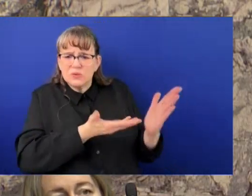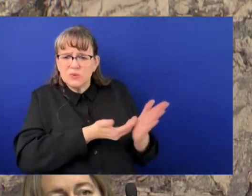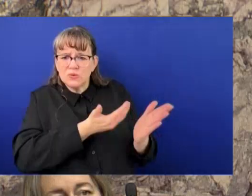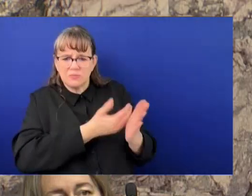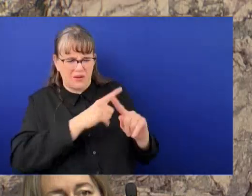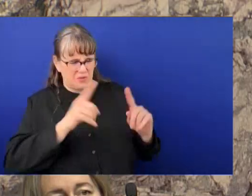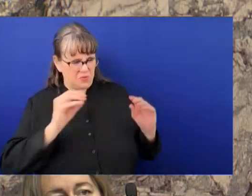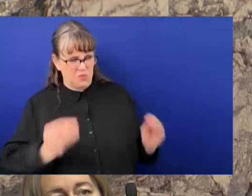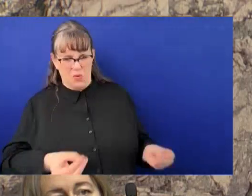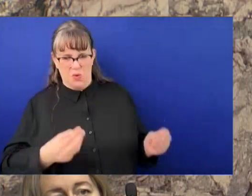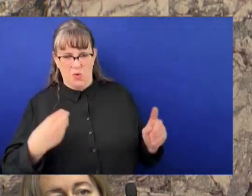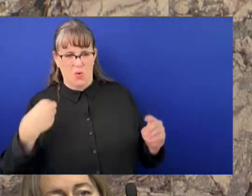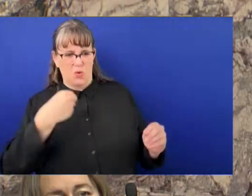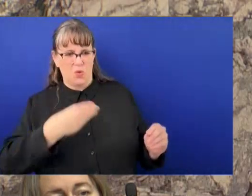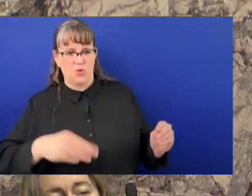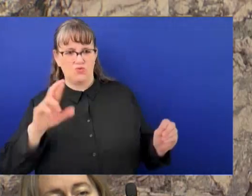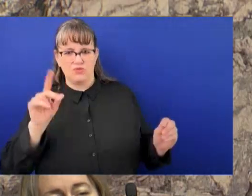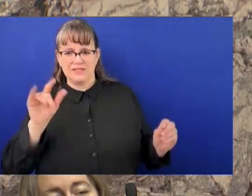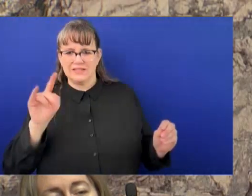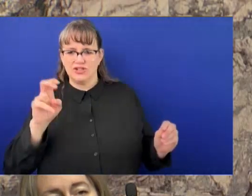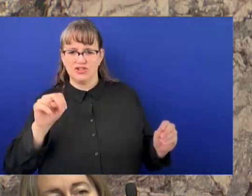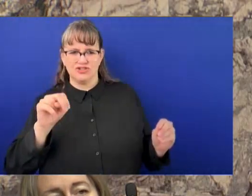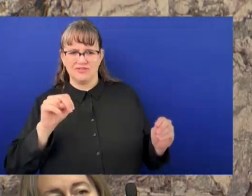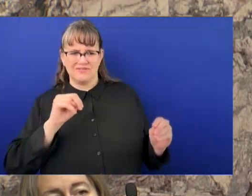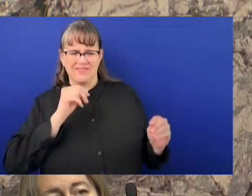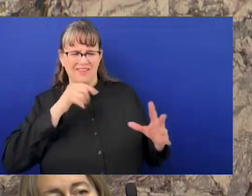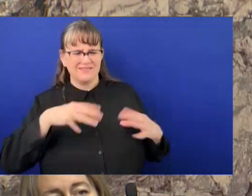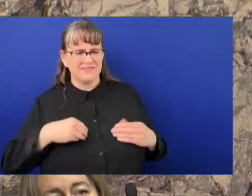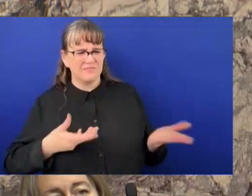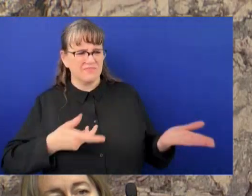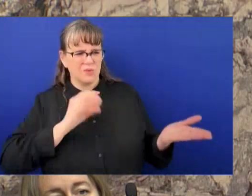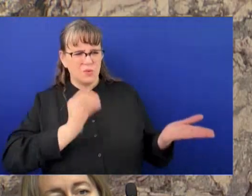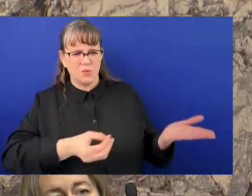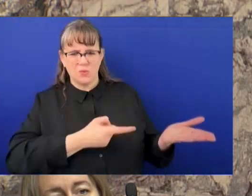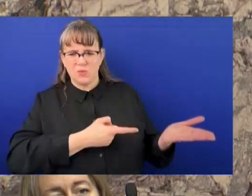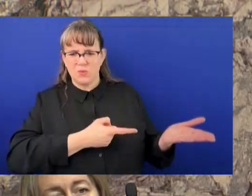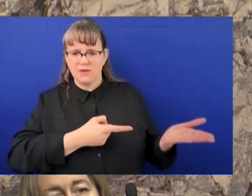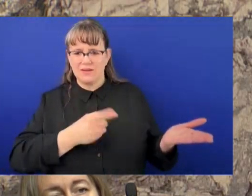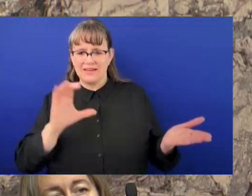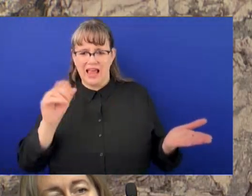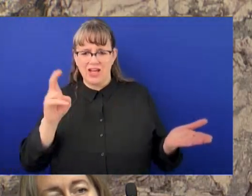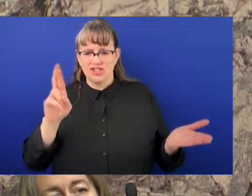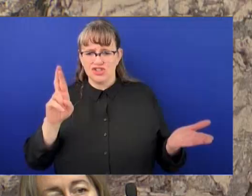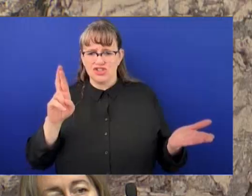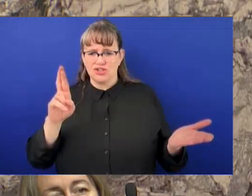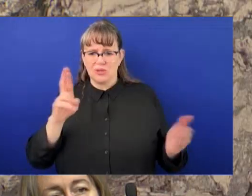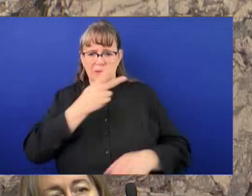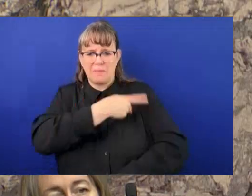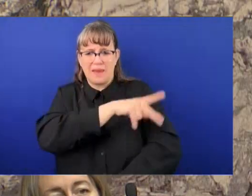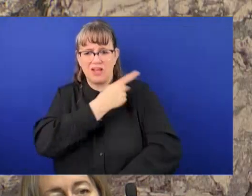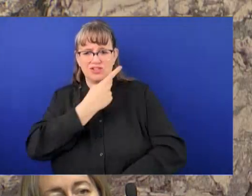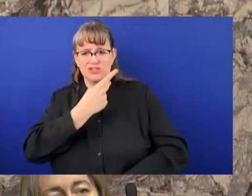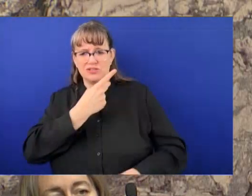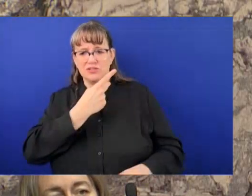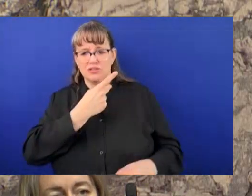better. This facility has the power to save lives, yet this government is choosing to deny them the care that they need.